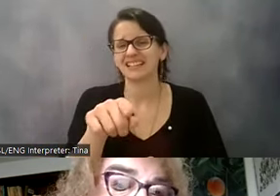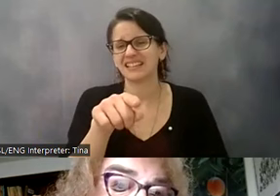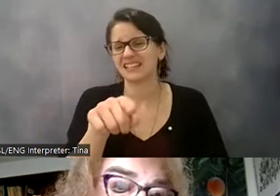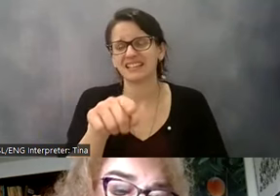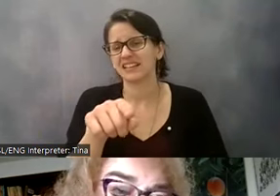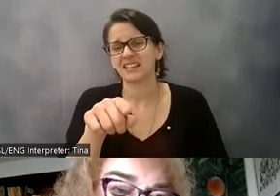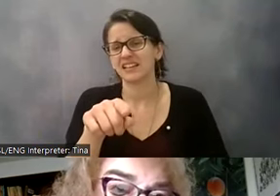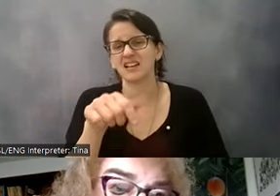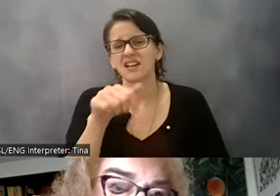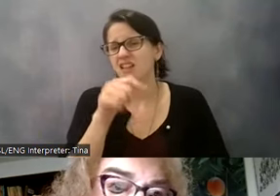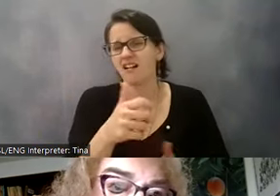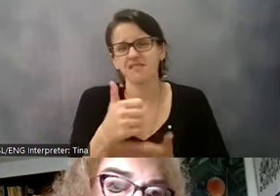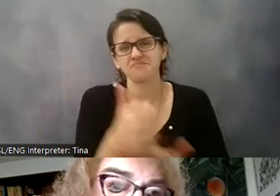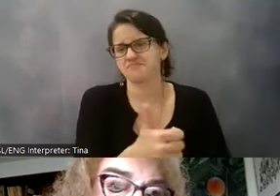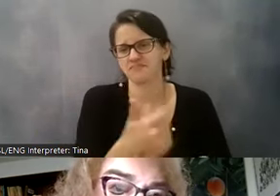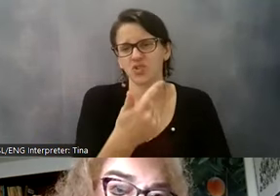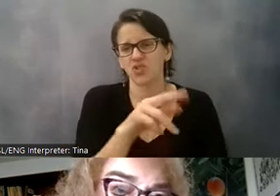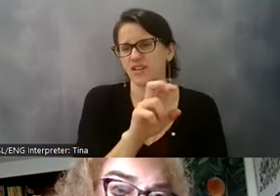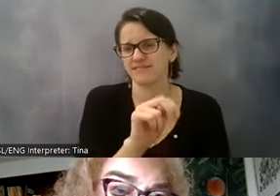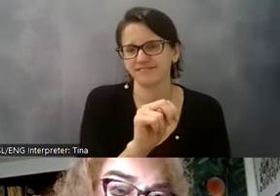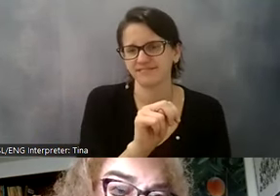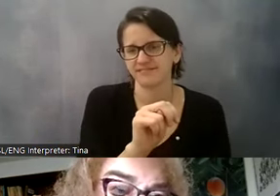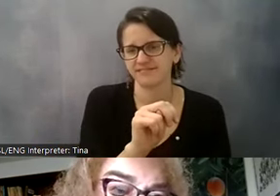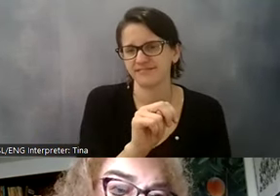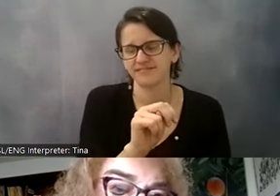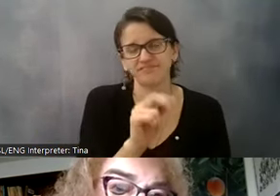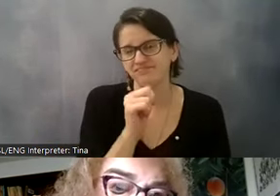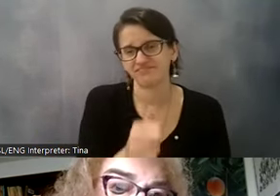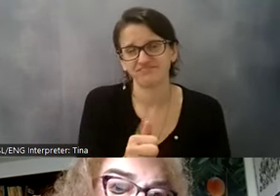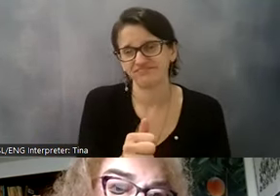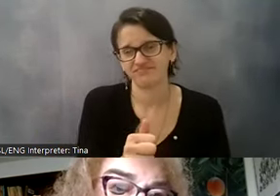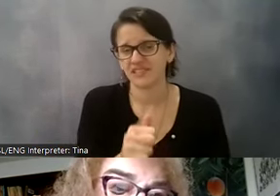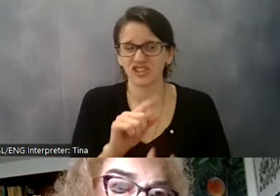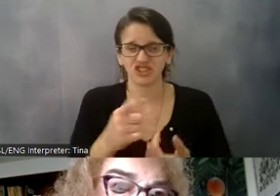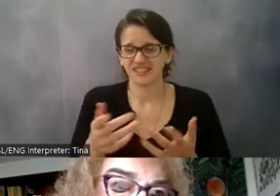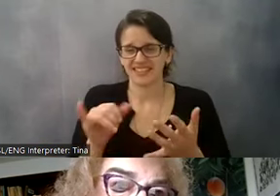just destroying habitat. So